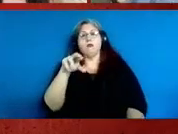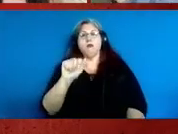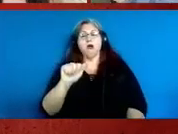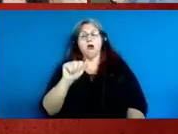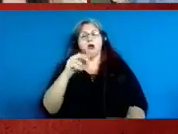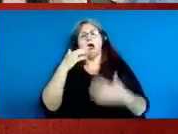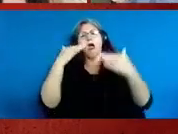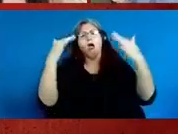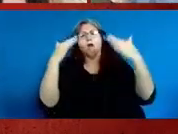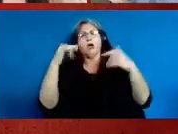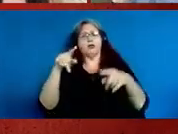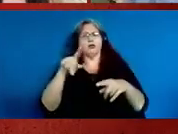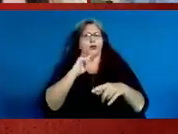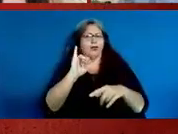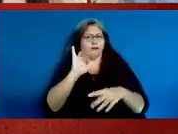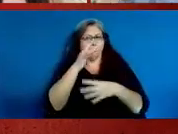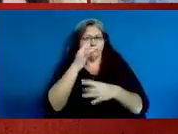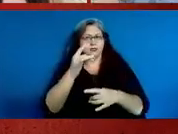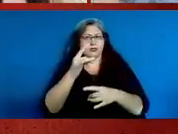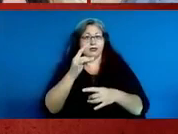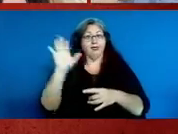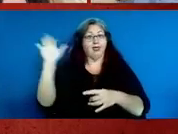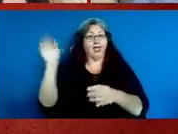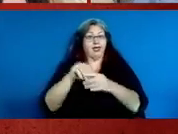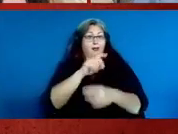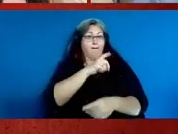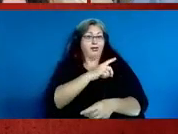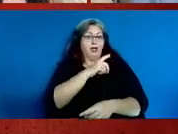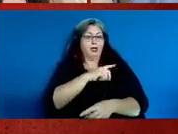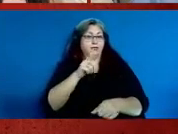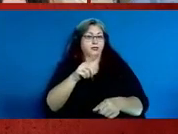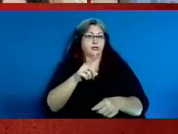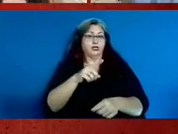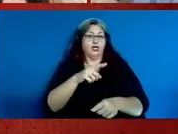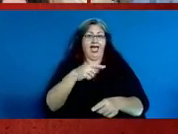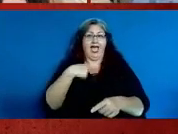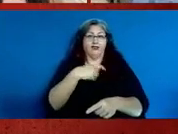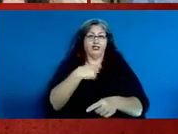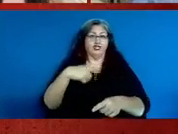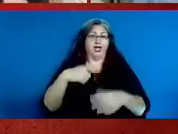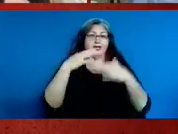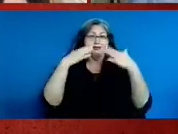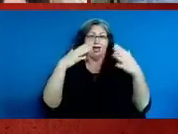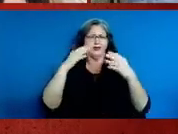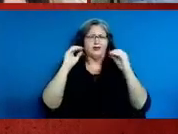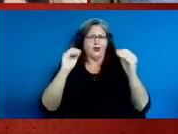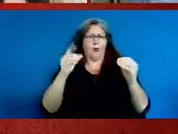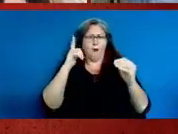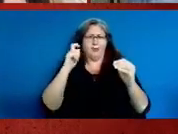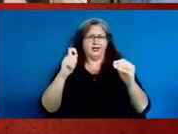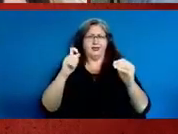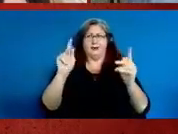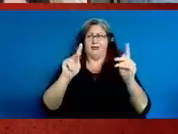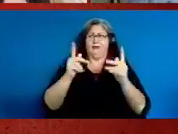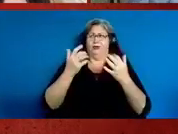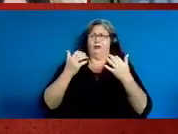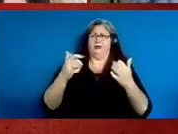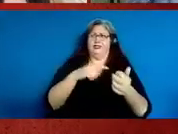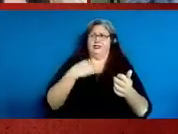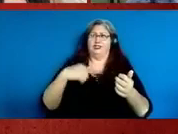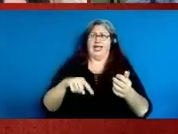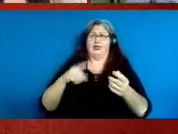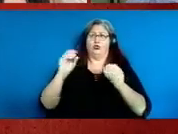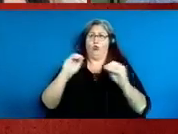that's kind of interesting. In Minneapolis, we don't have Chinese operas because there's not enough Chinese there to sing the operas,